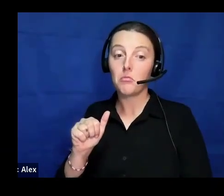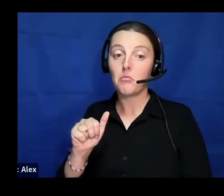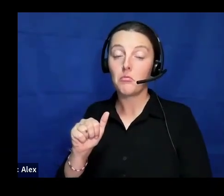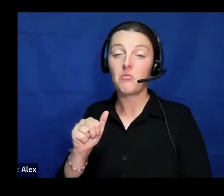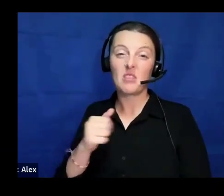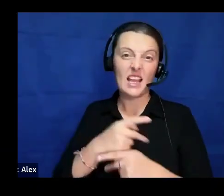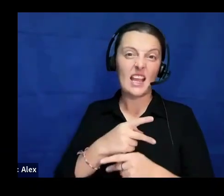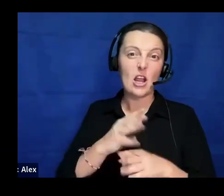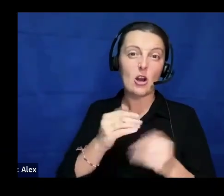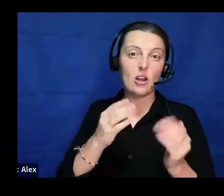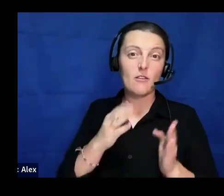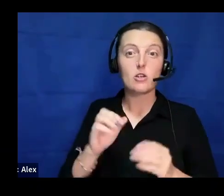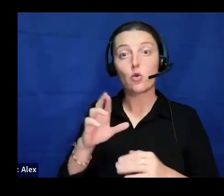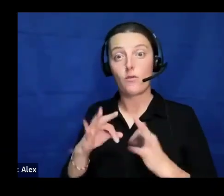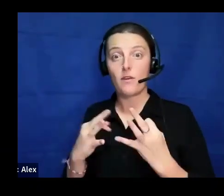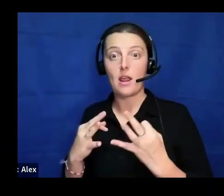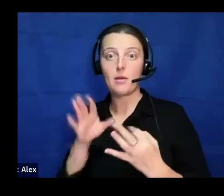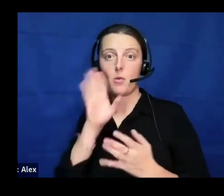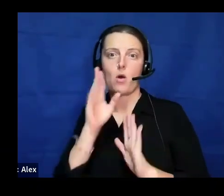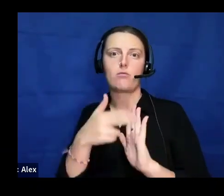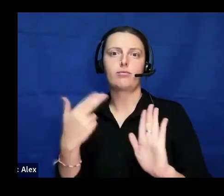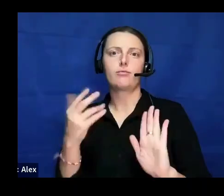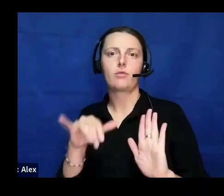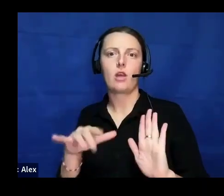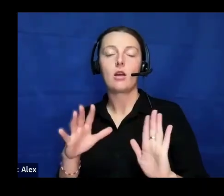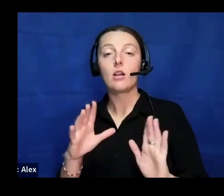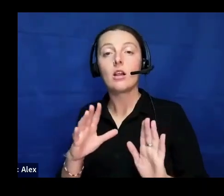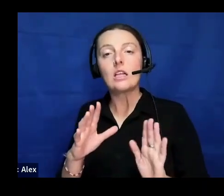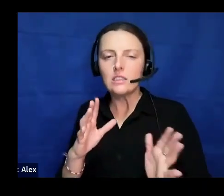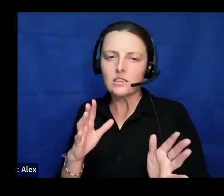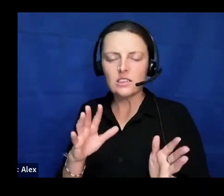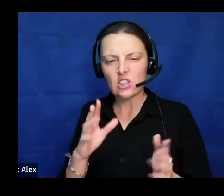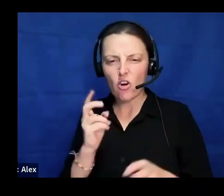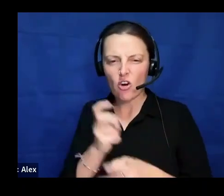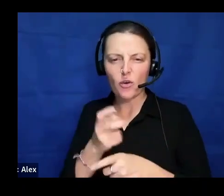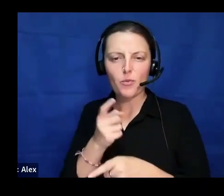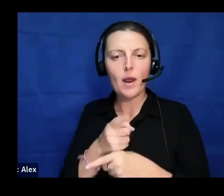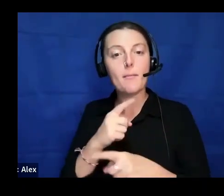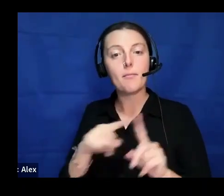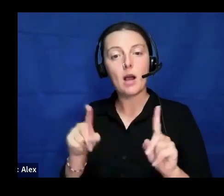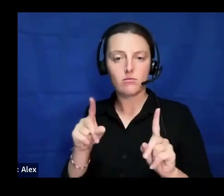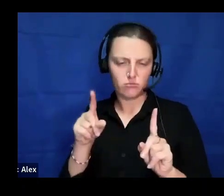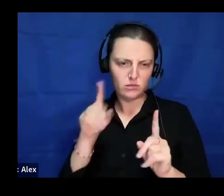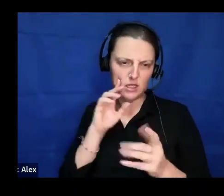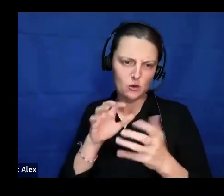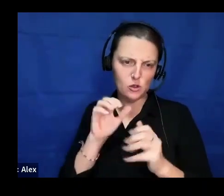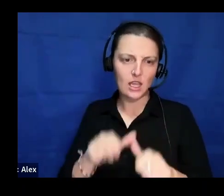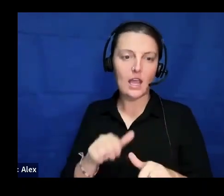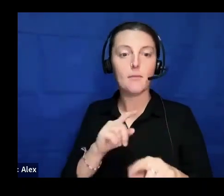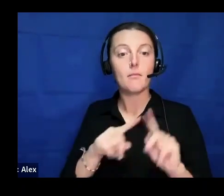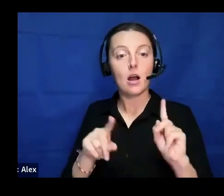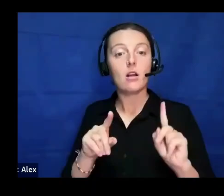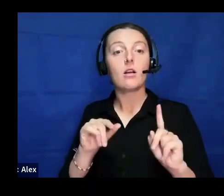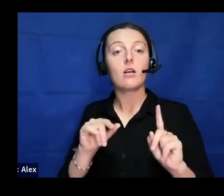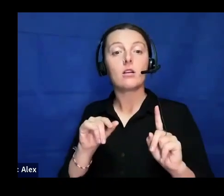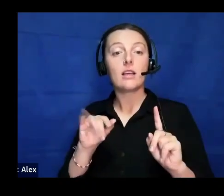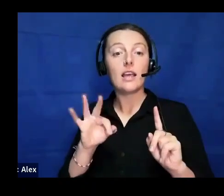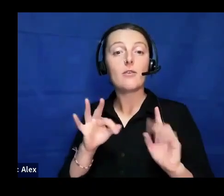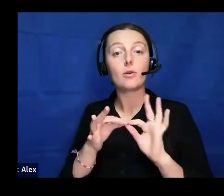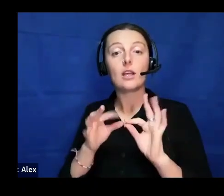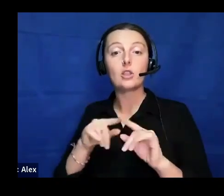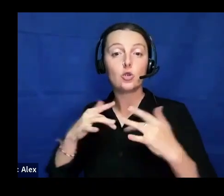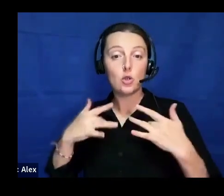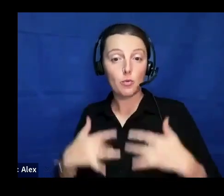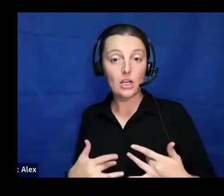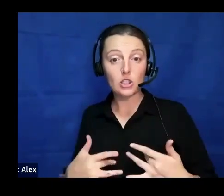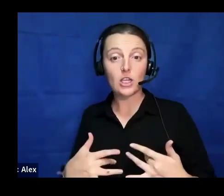is related to depression and it is treated, right, likely some of those symptoms might improve or go away, right? So we